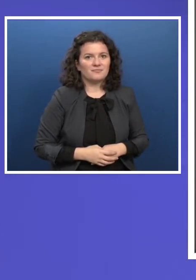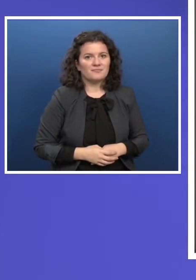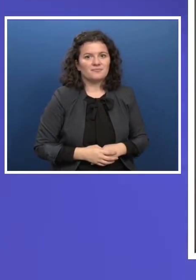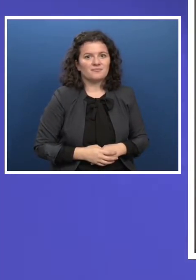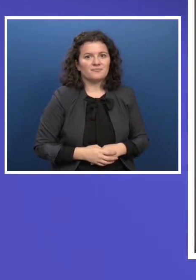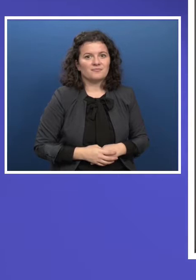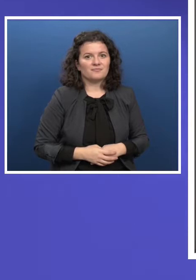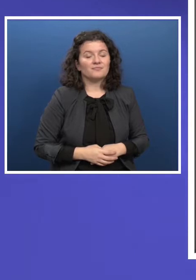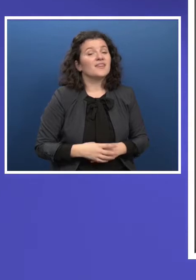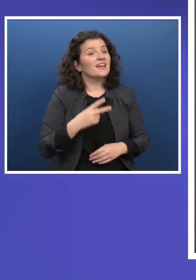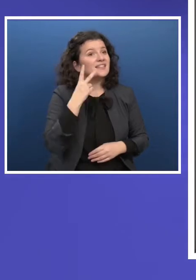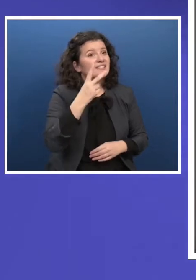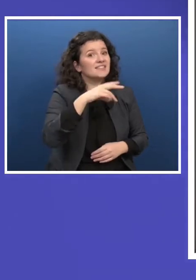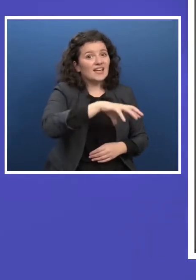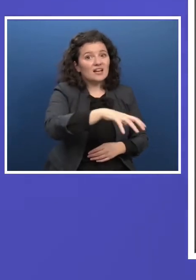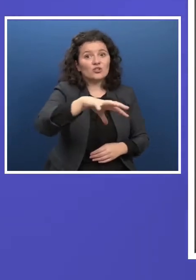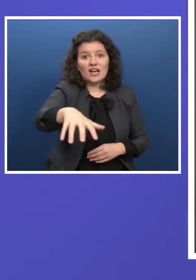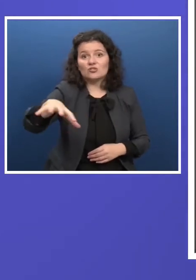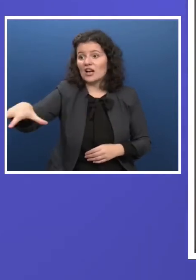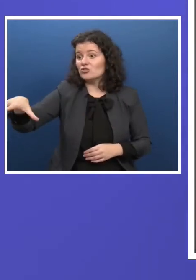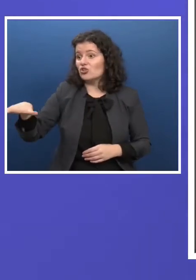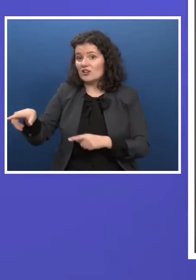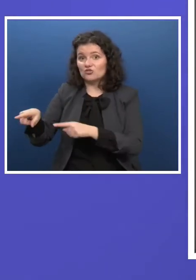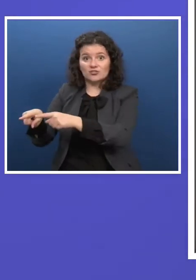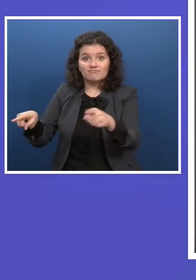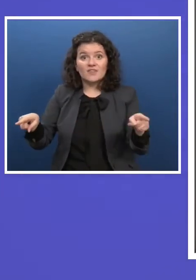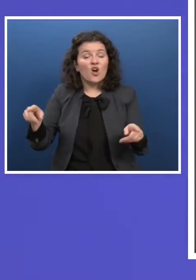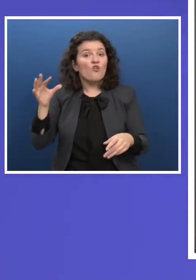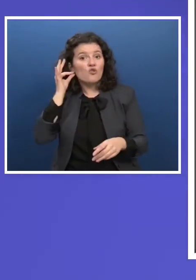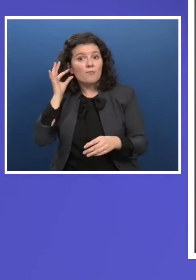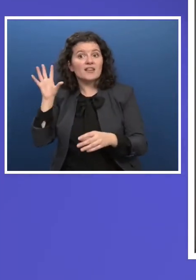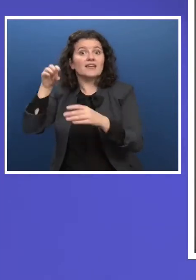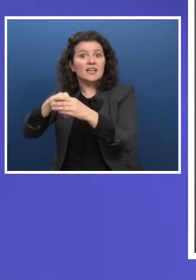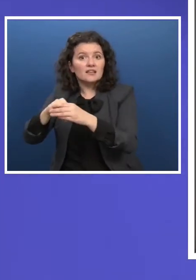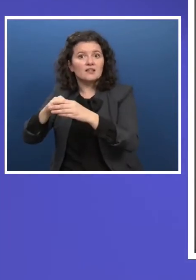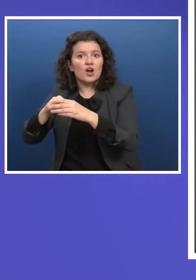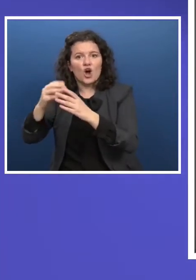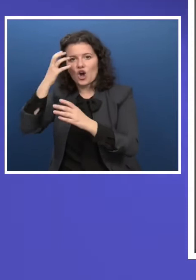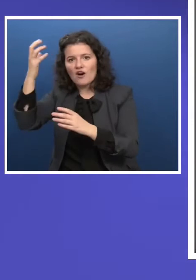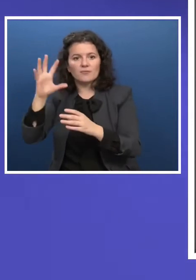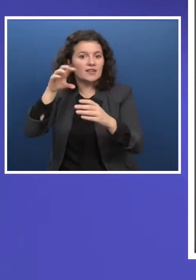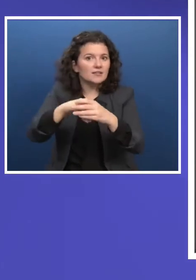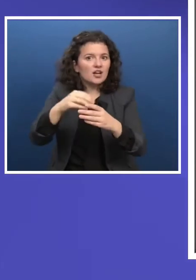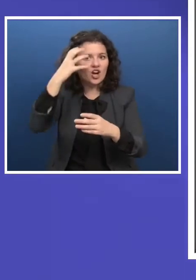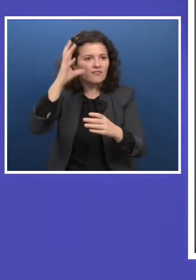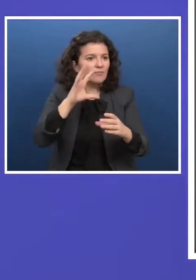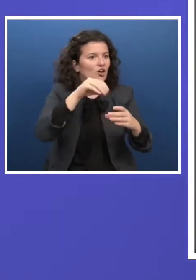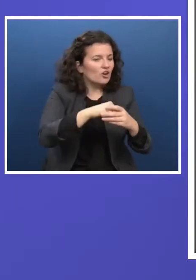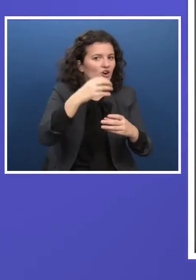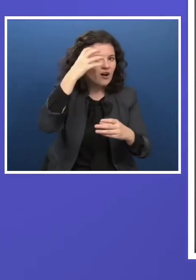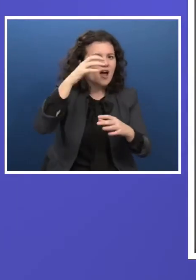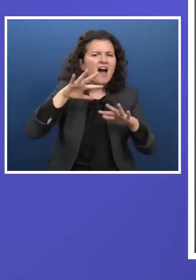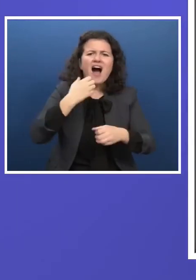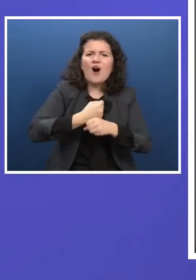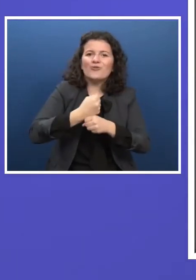there making decisions, it is, as we have heard, much more sustainable, and we have then all the